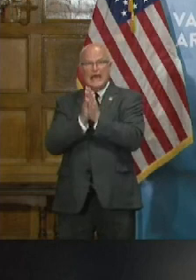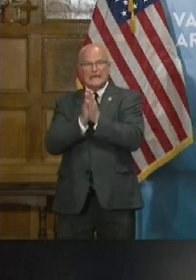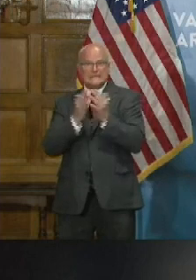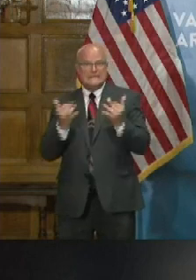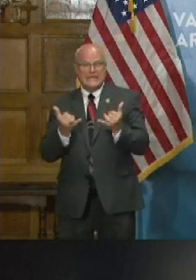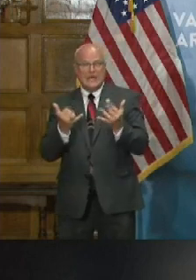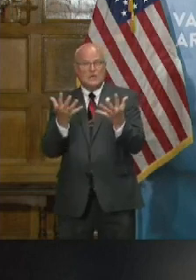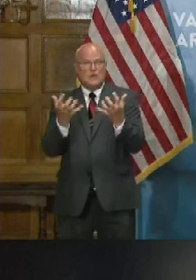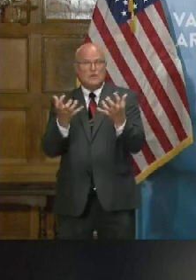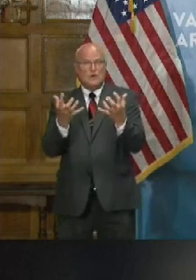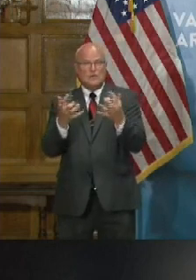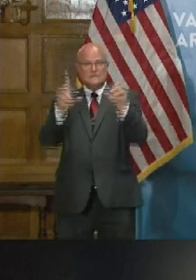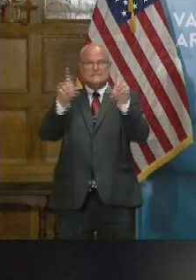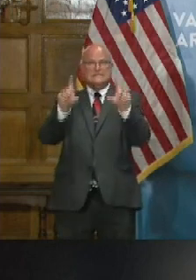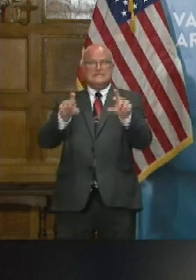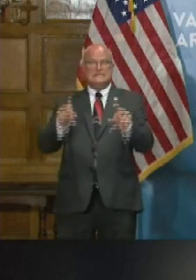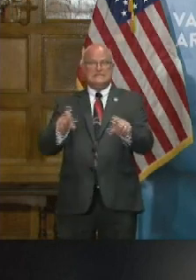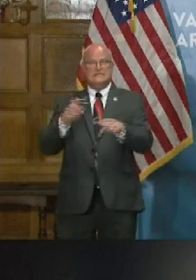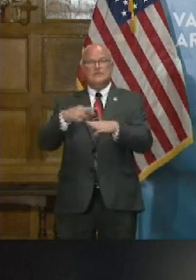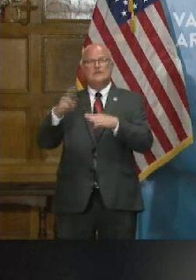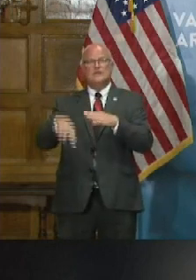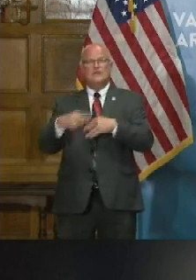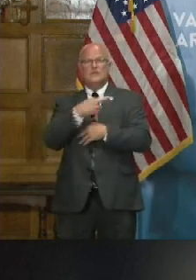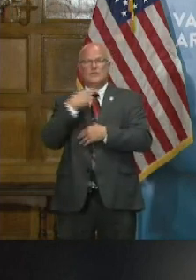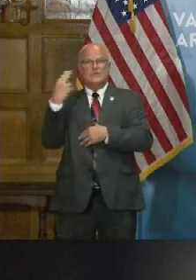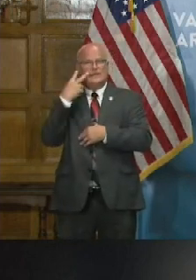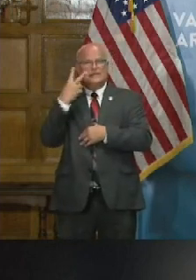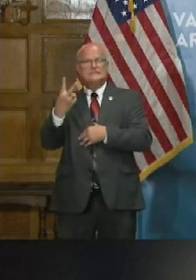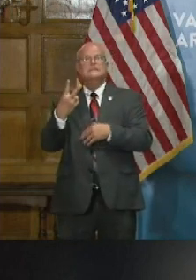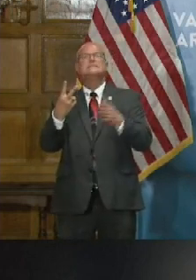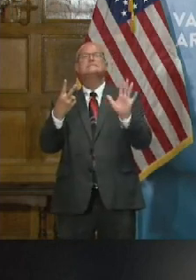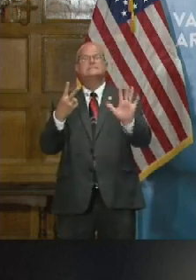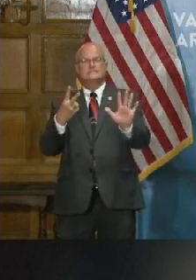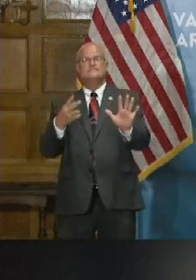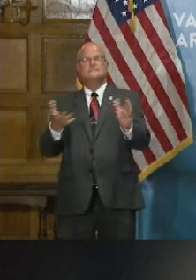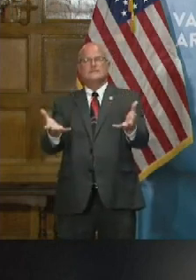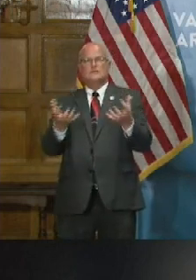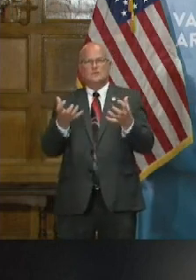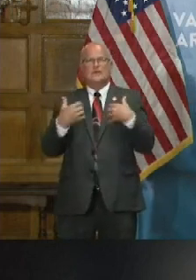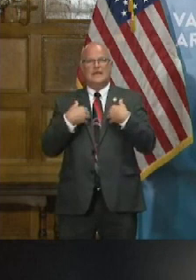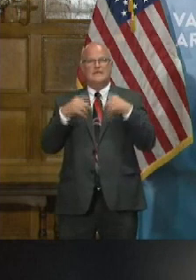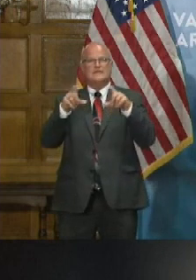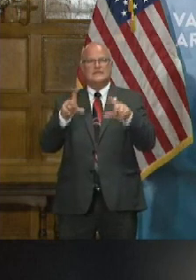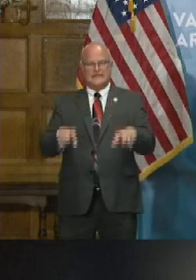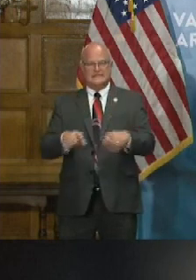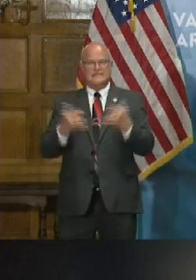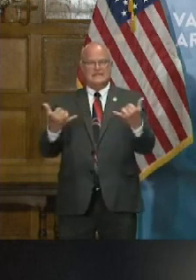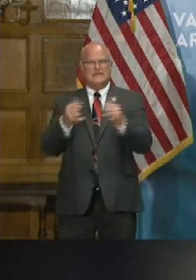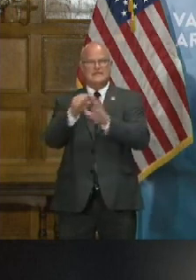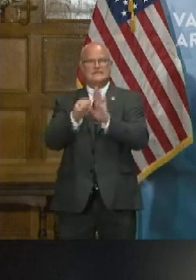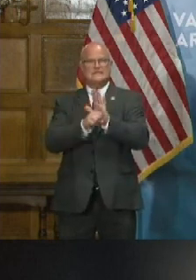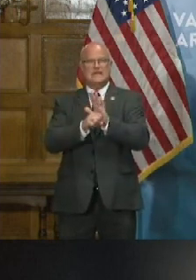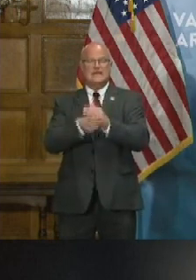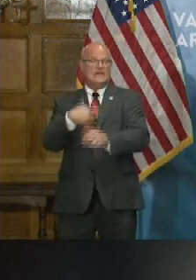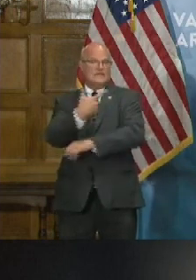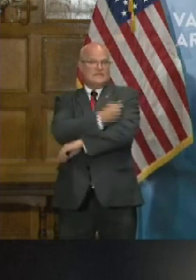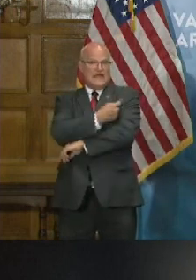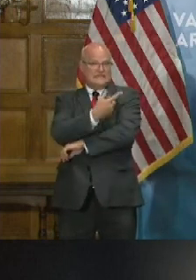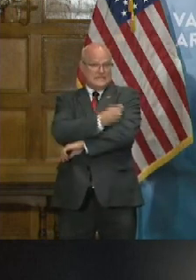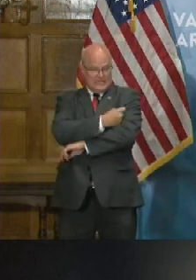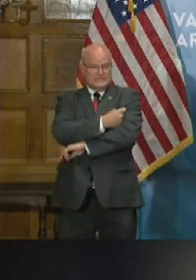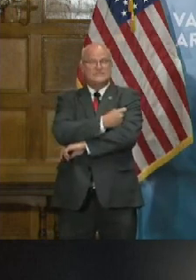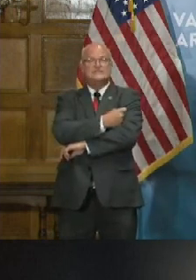for it, and it's a result of the risk that they see in the state. In